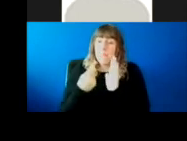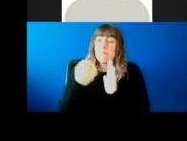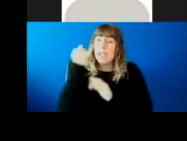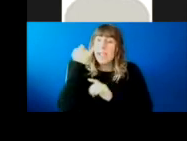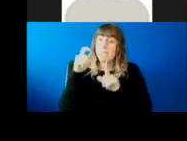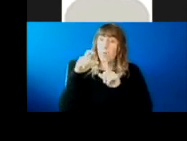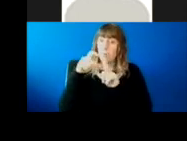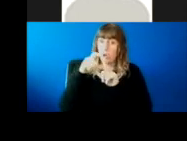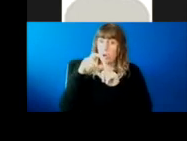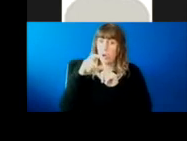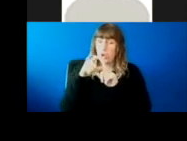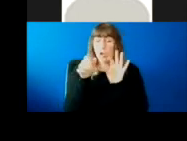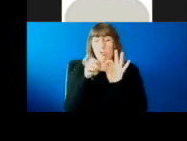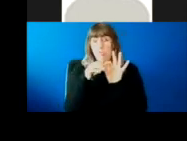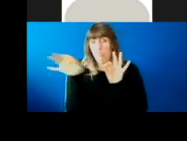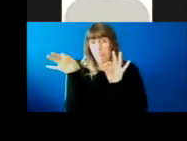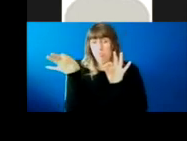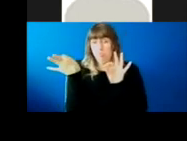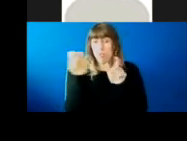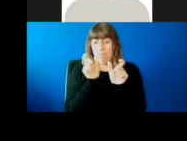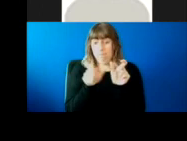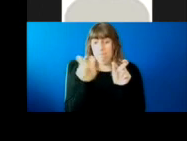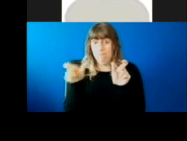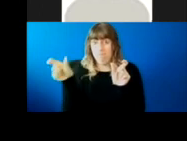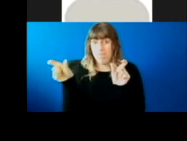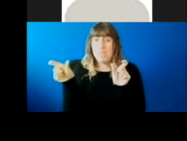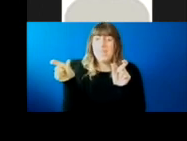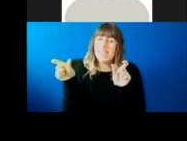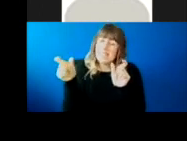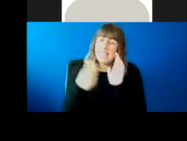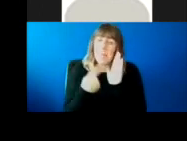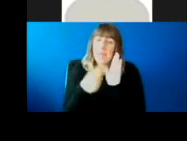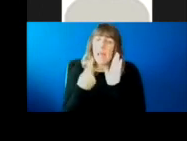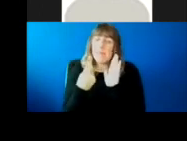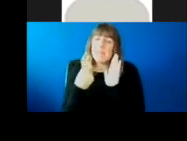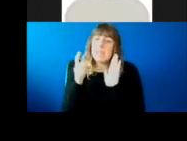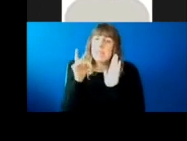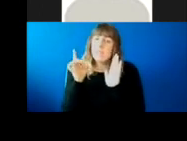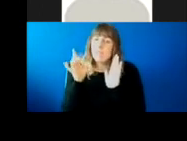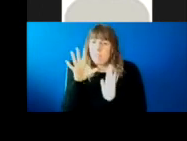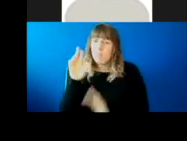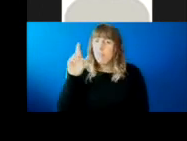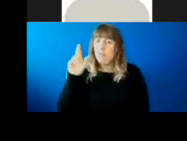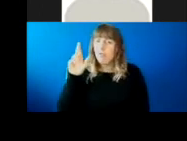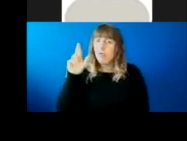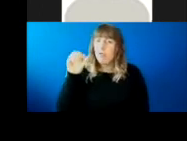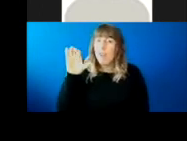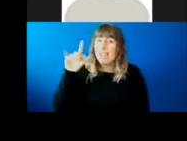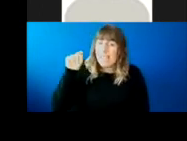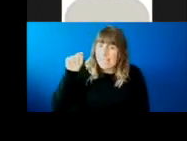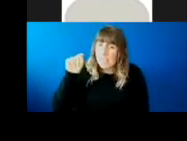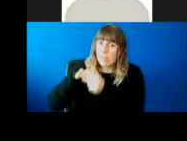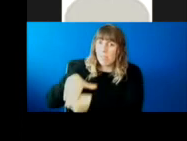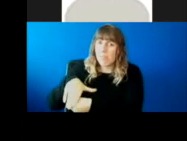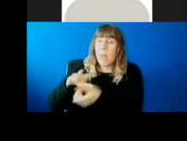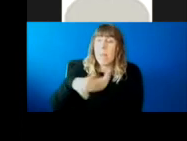words that might be racist terms or something, sometimes they'll ban